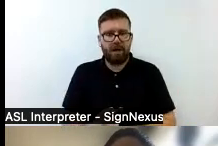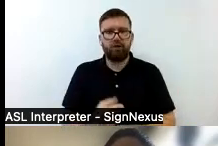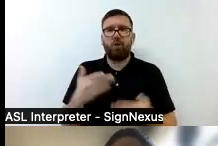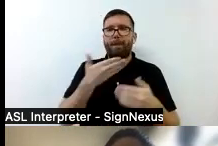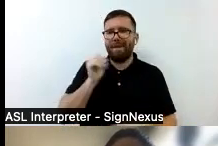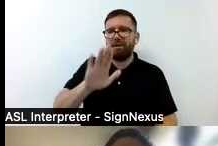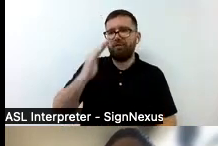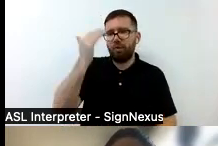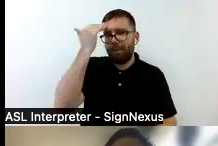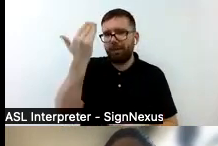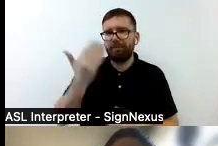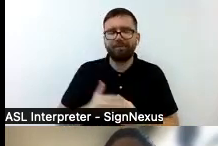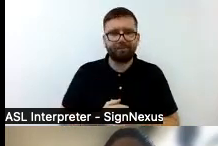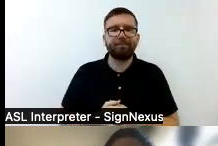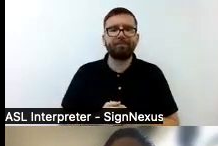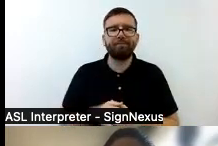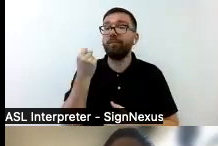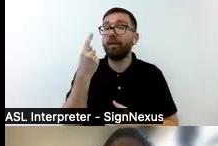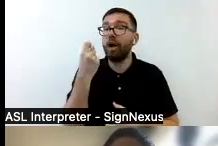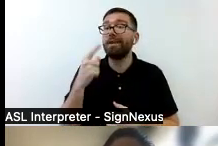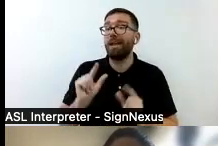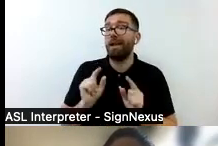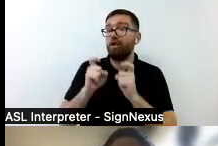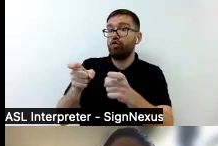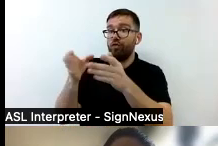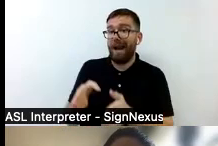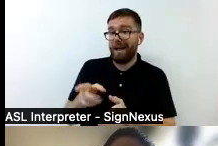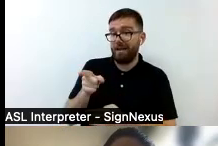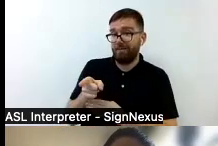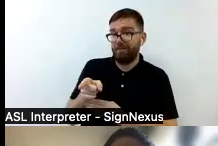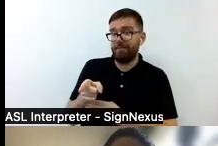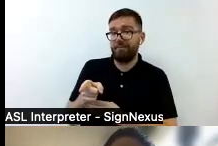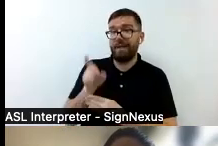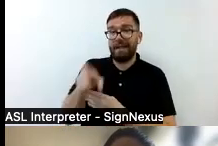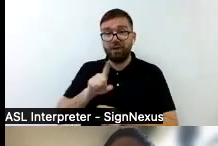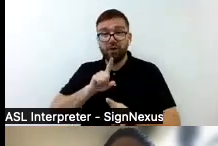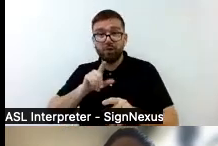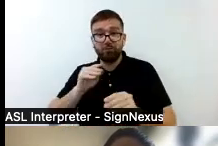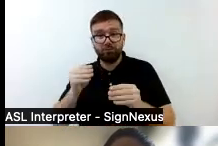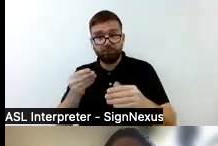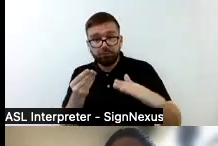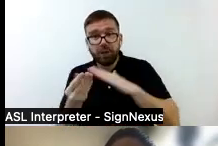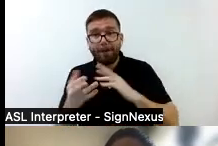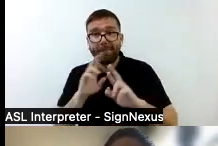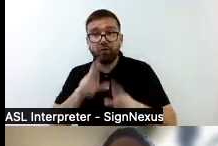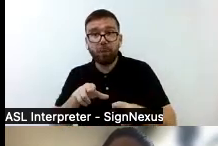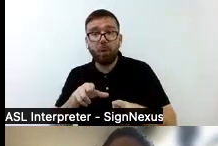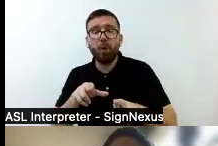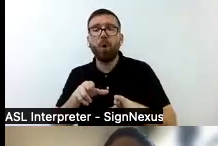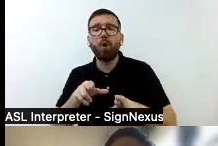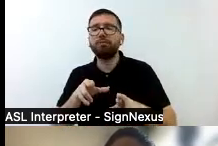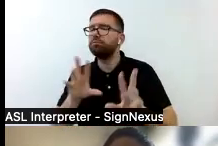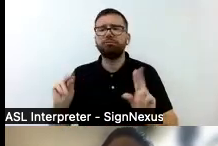Again, please note that grantees will not be required to submit a report. The application will include all